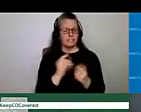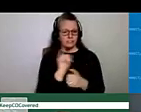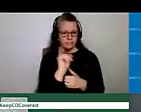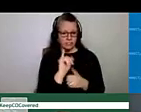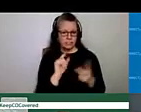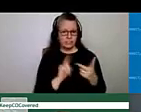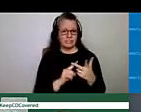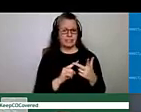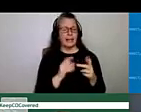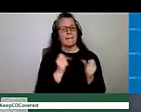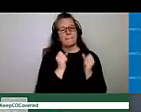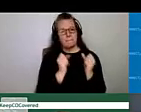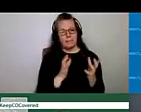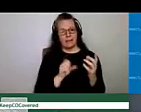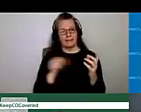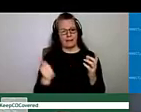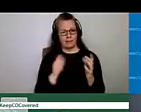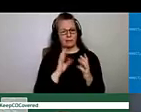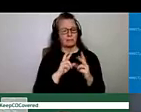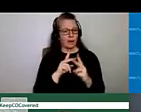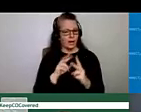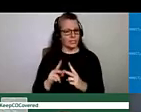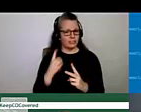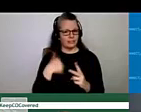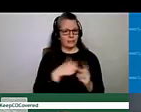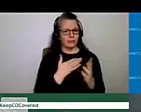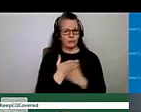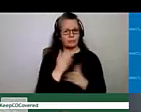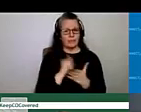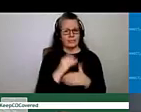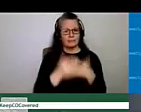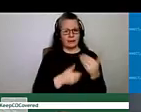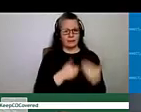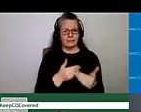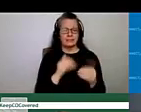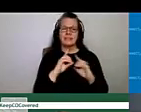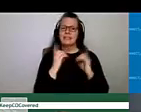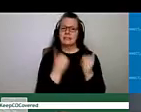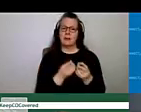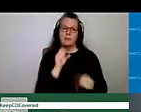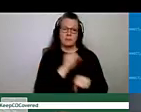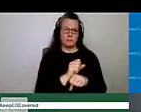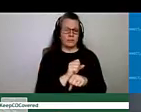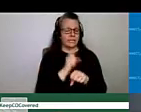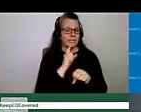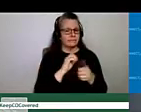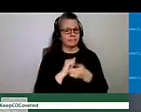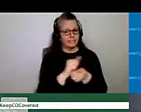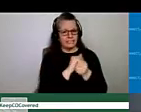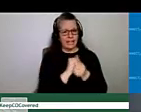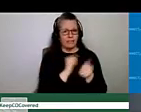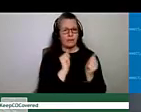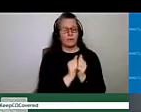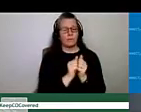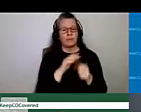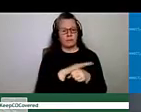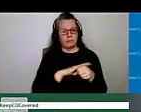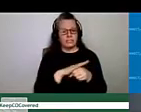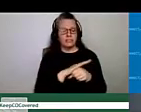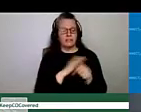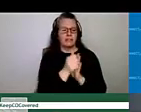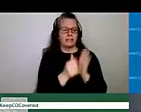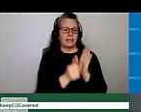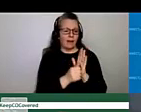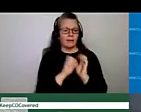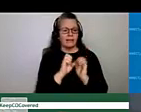other partners as we go through this process. The department is working hand in hand with our regional accountable entities and health plans to